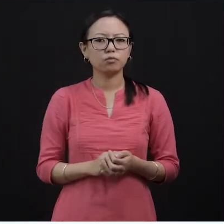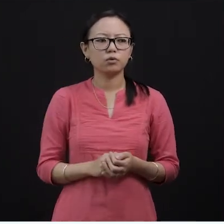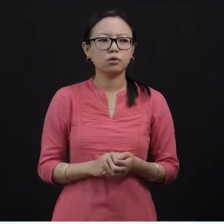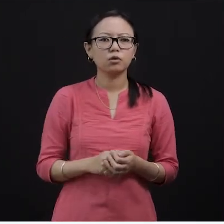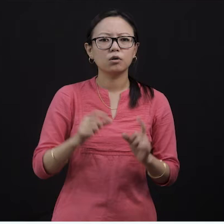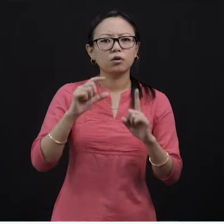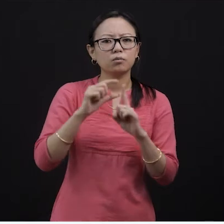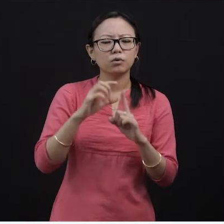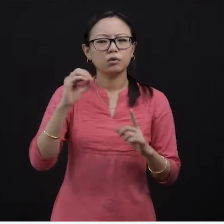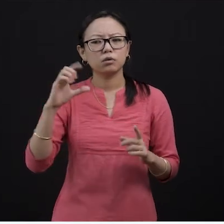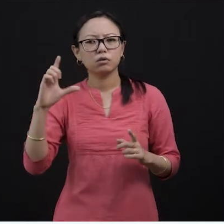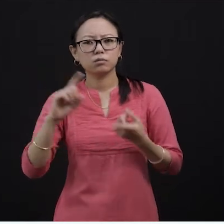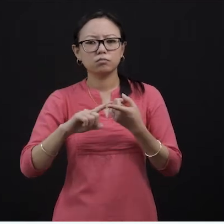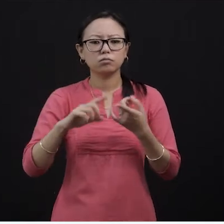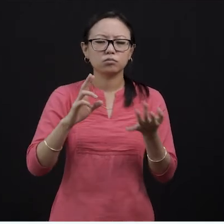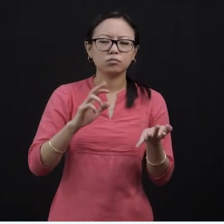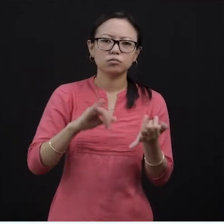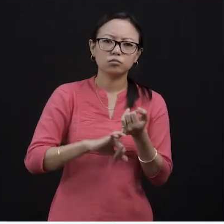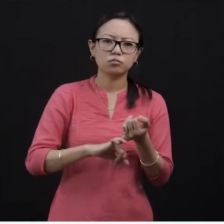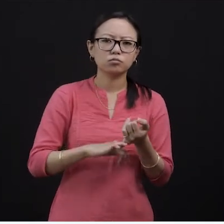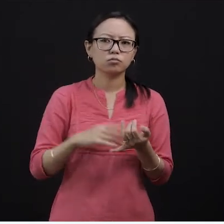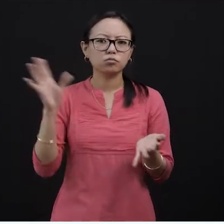is these poles of magnet.